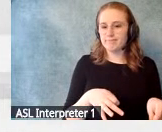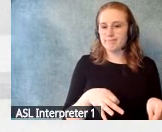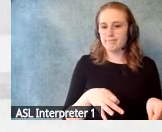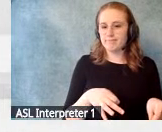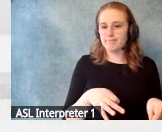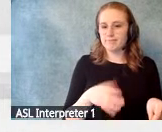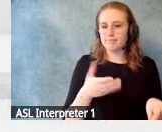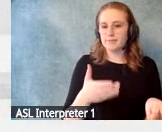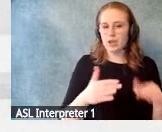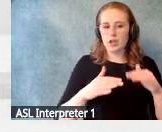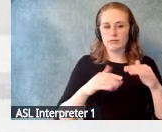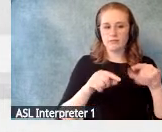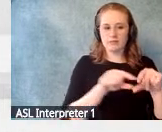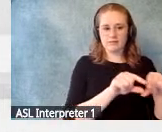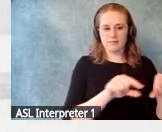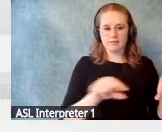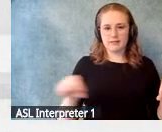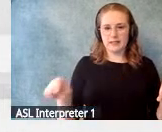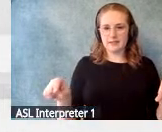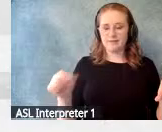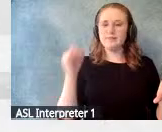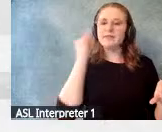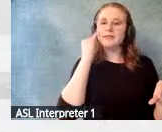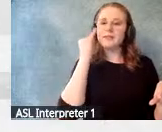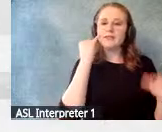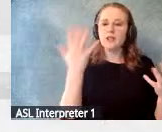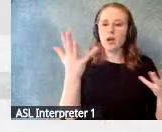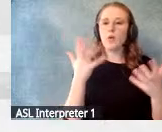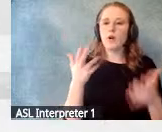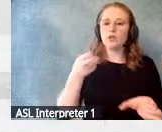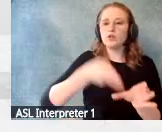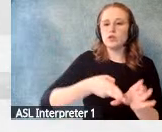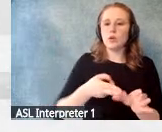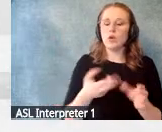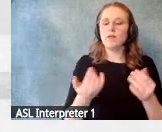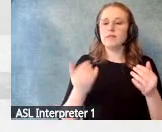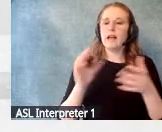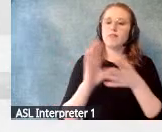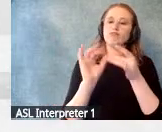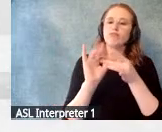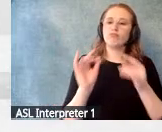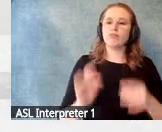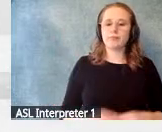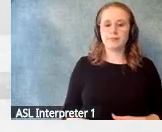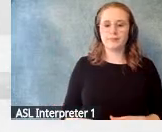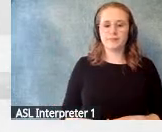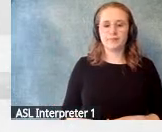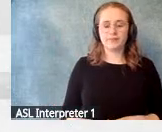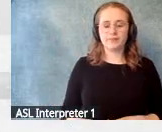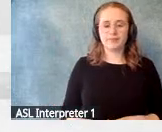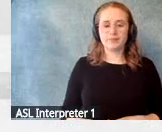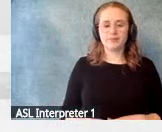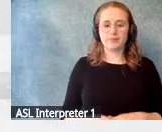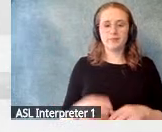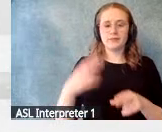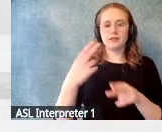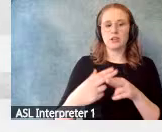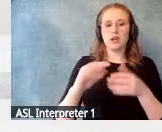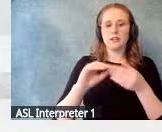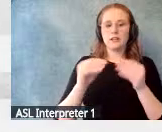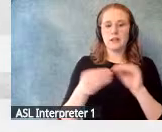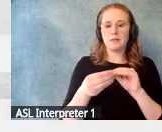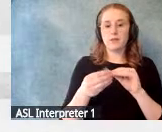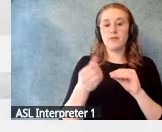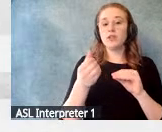bottom of the slide if they want to join and provide testimony. So the call number, anyone who